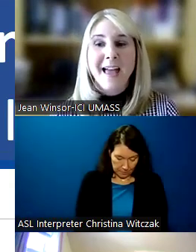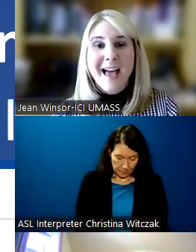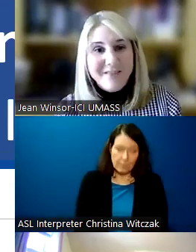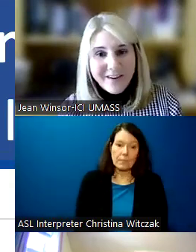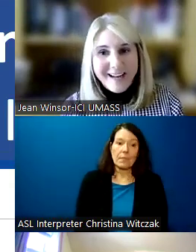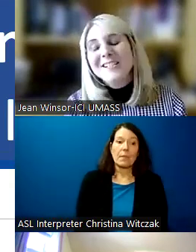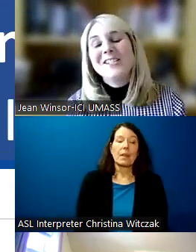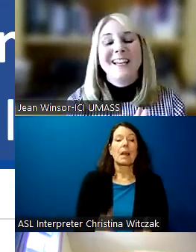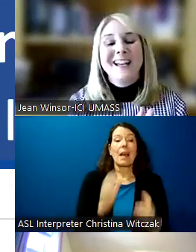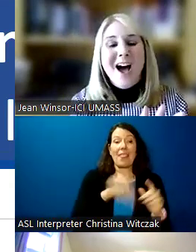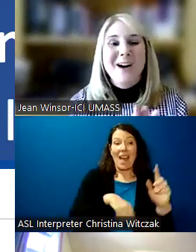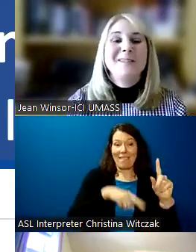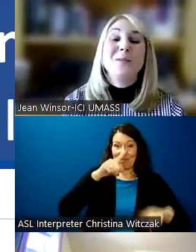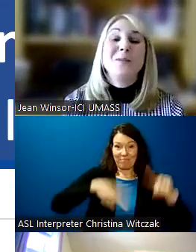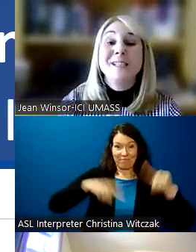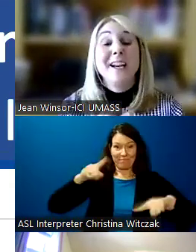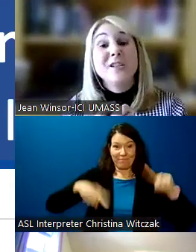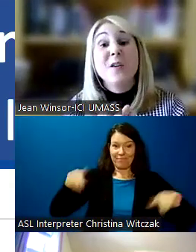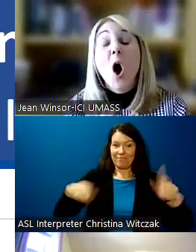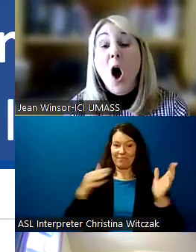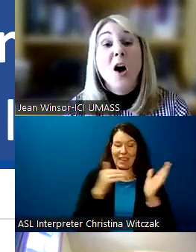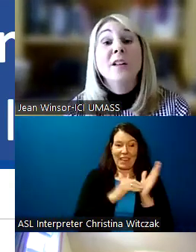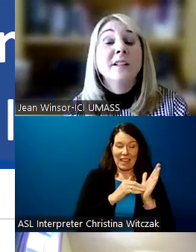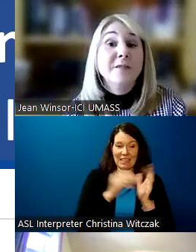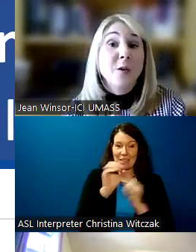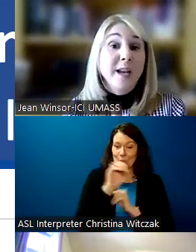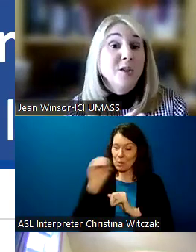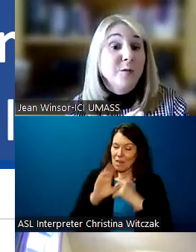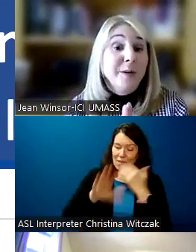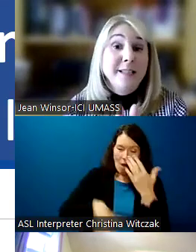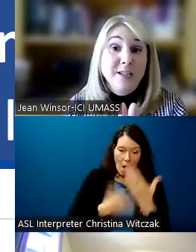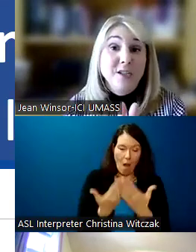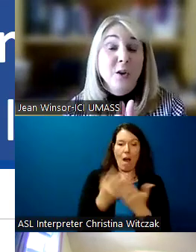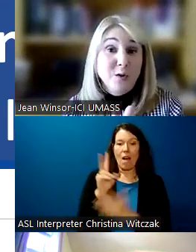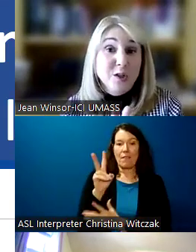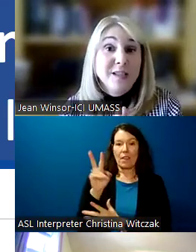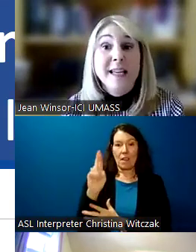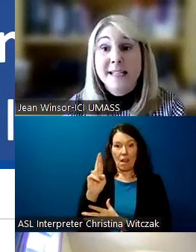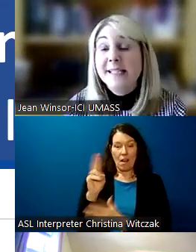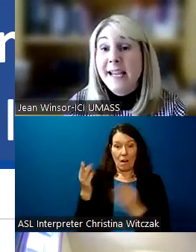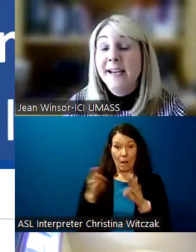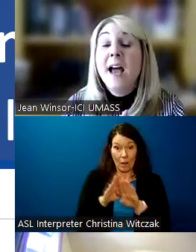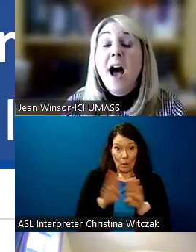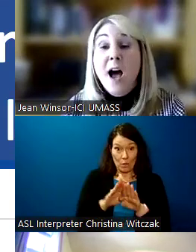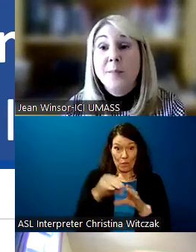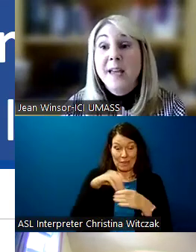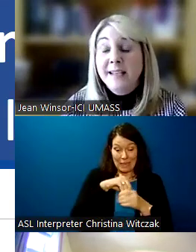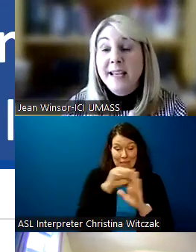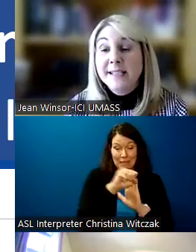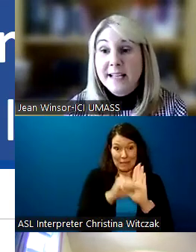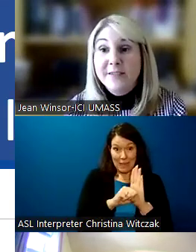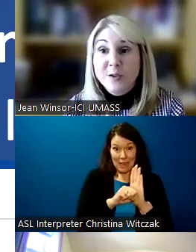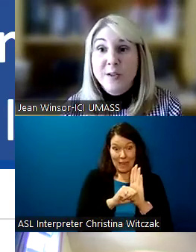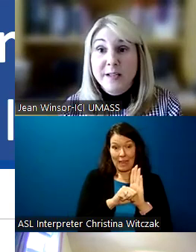And then that variation. So the percentage of all vocational rehabilitation closures in a state that